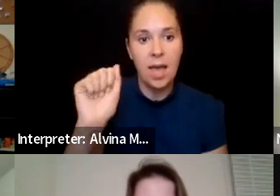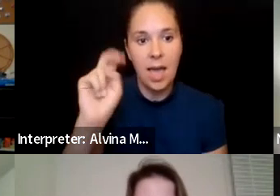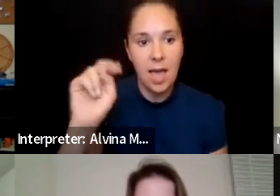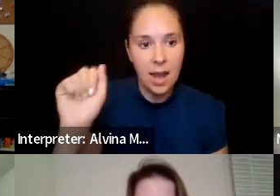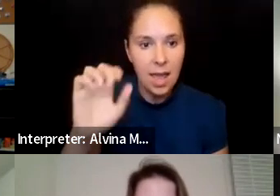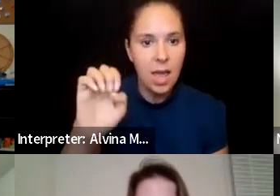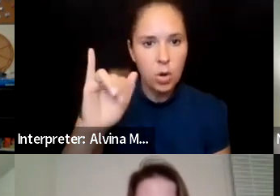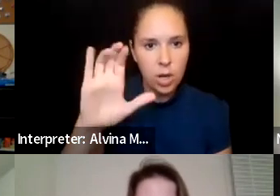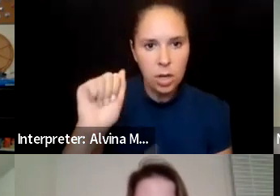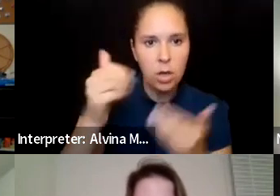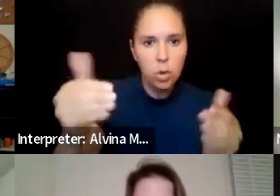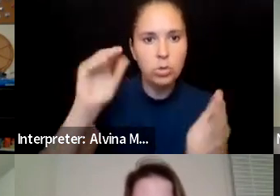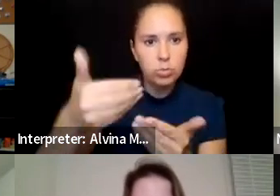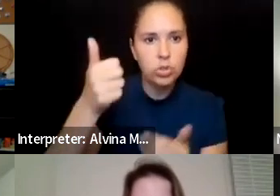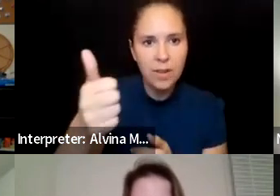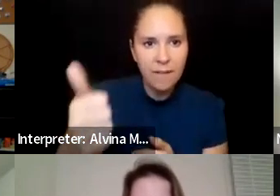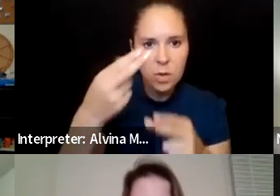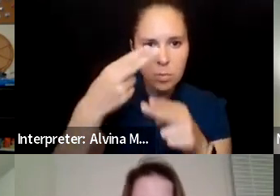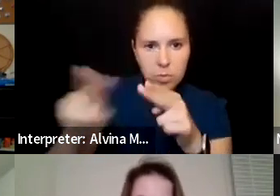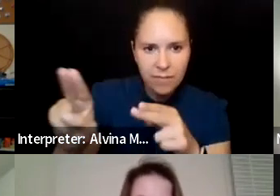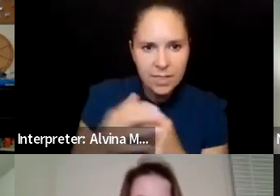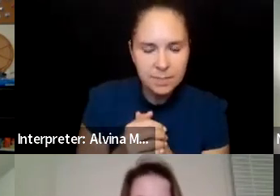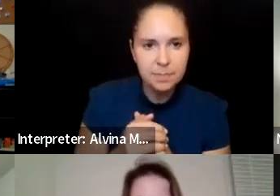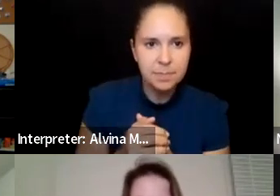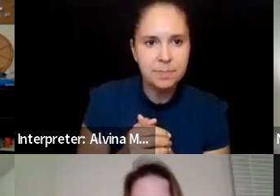go ahead and introduce yourself briefly.